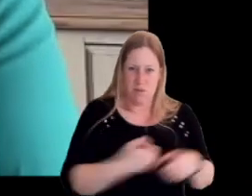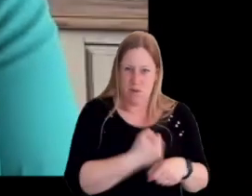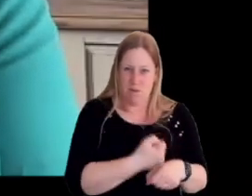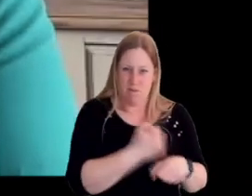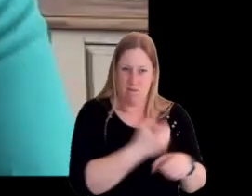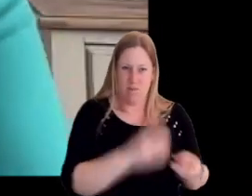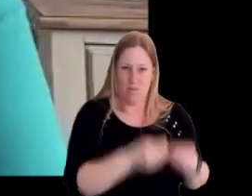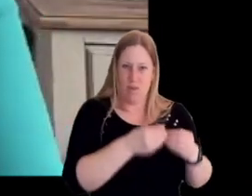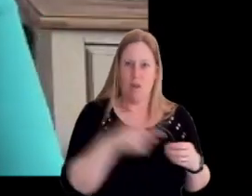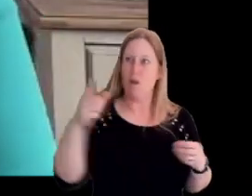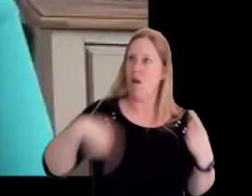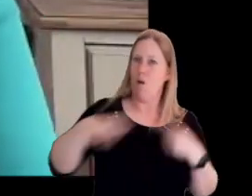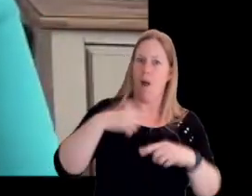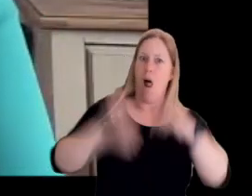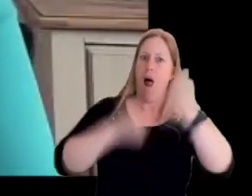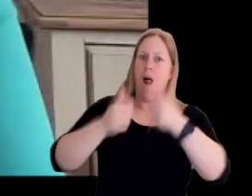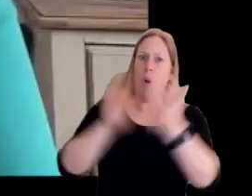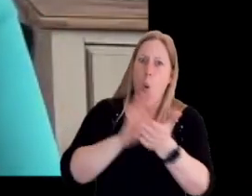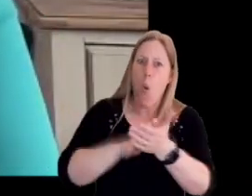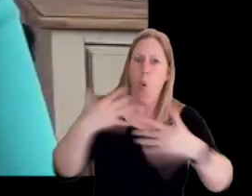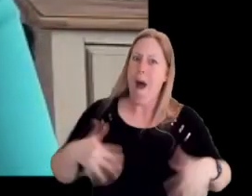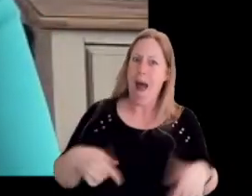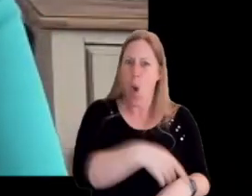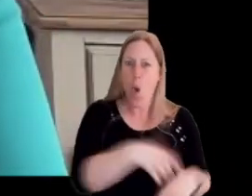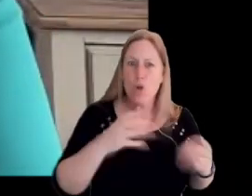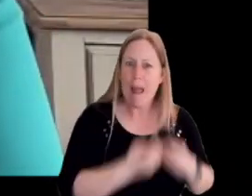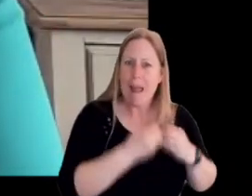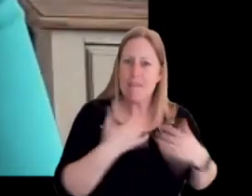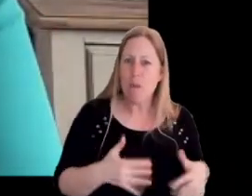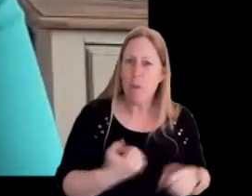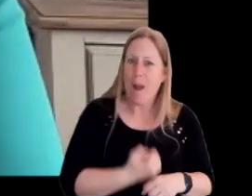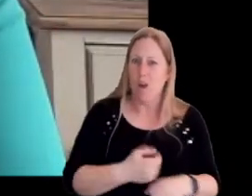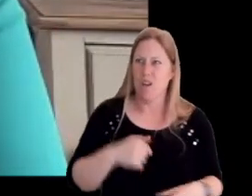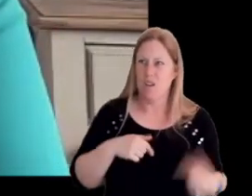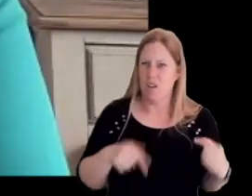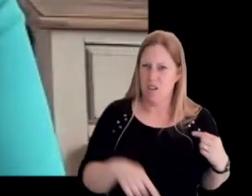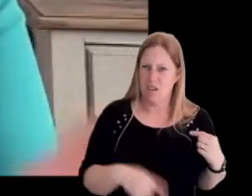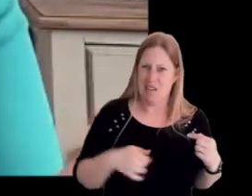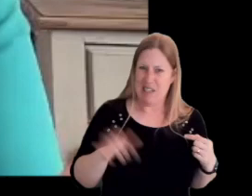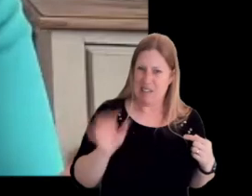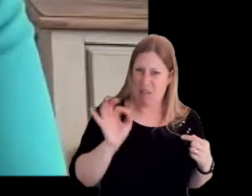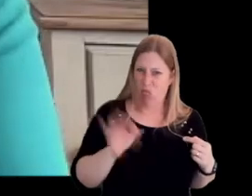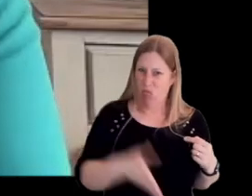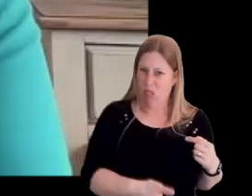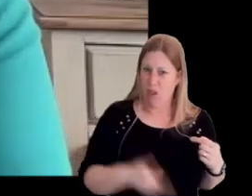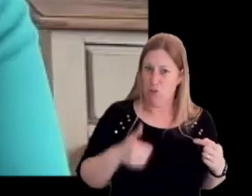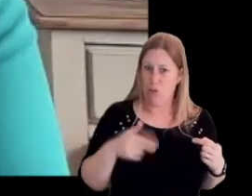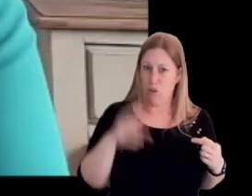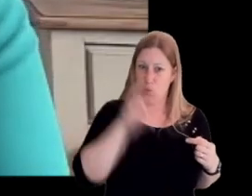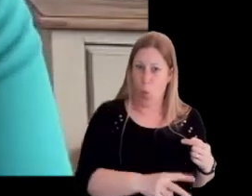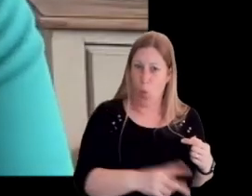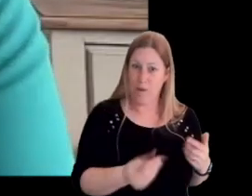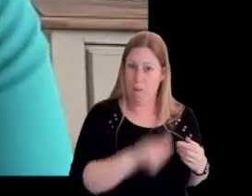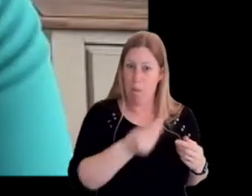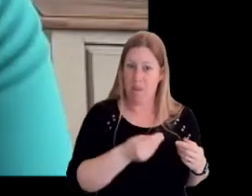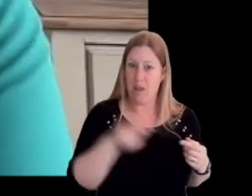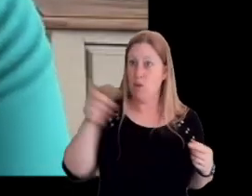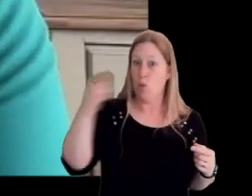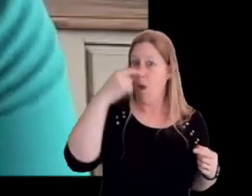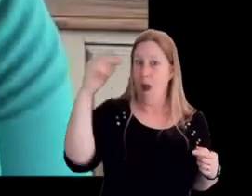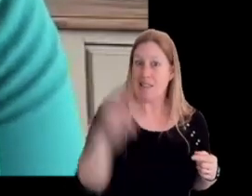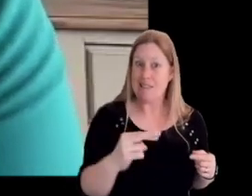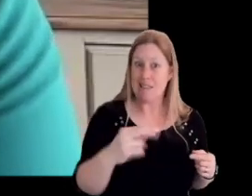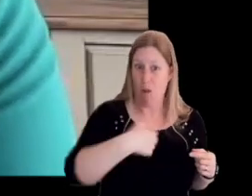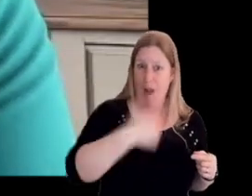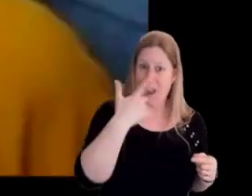you're applauding me for my creativity, great, but then like, I didn't do anything. I just saw something that